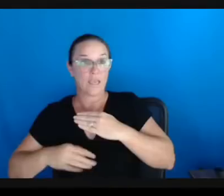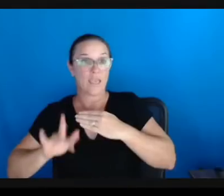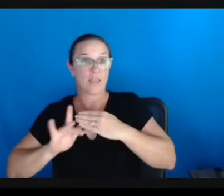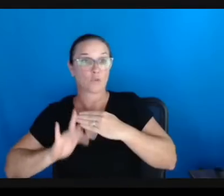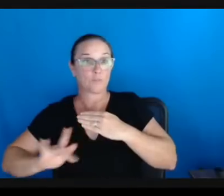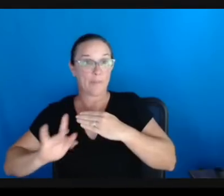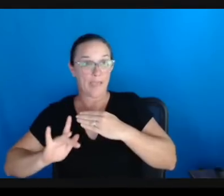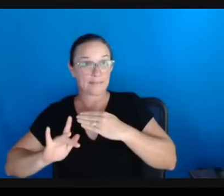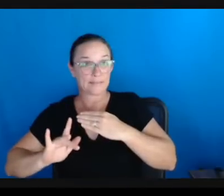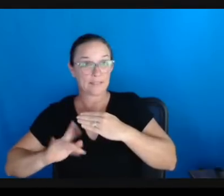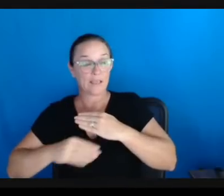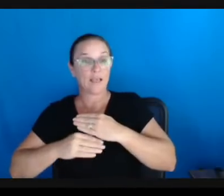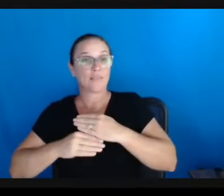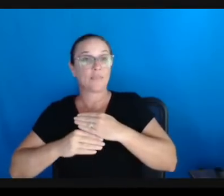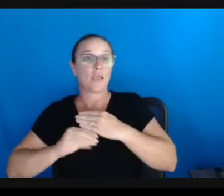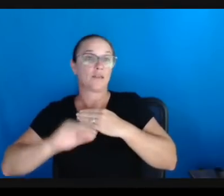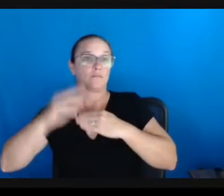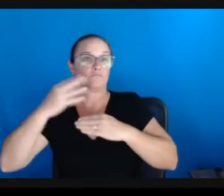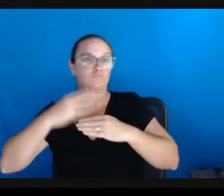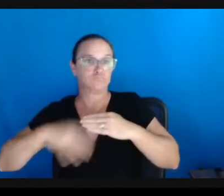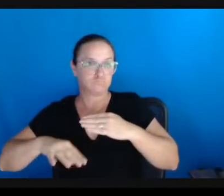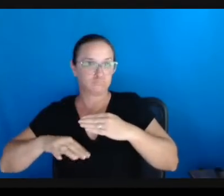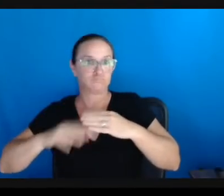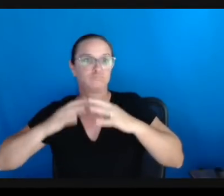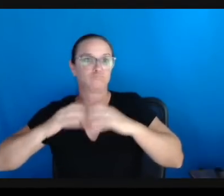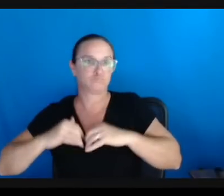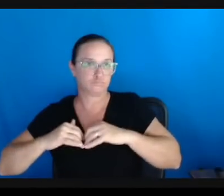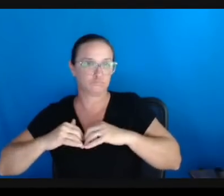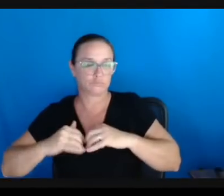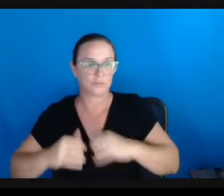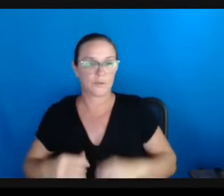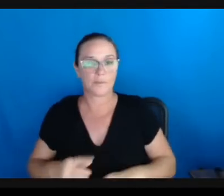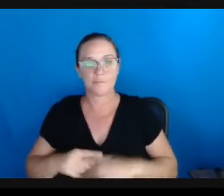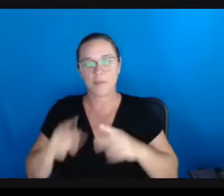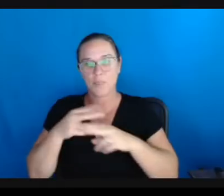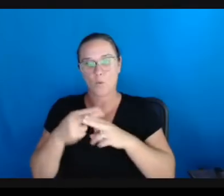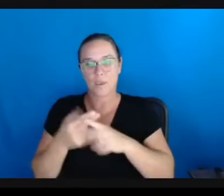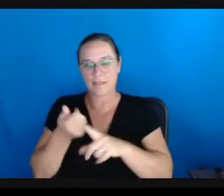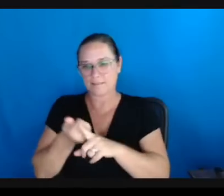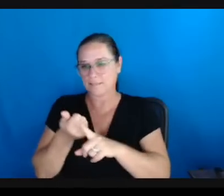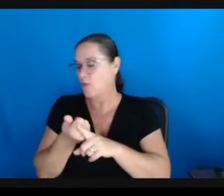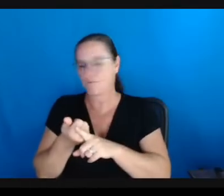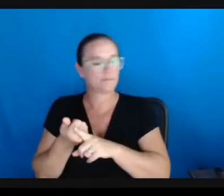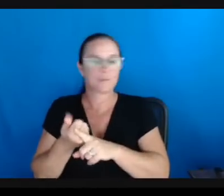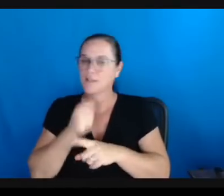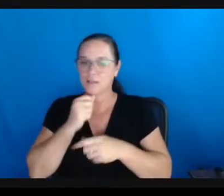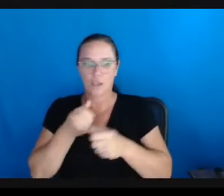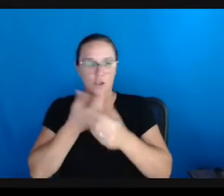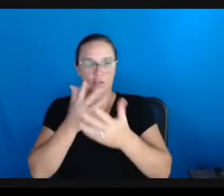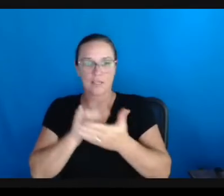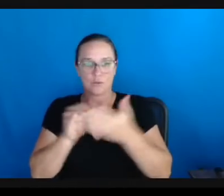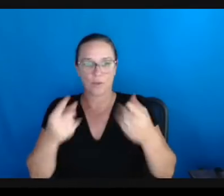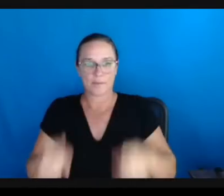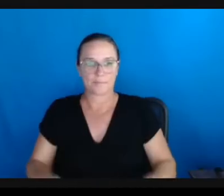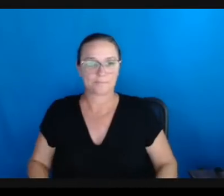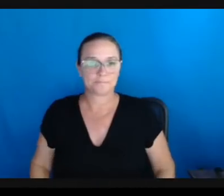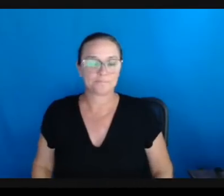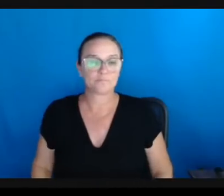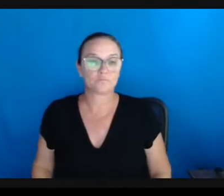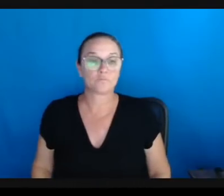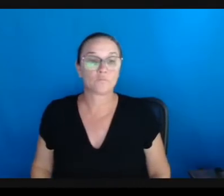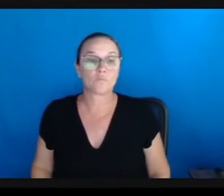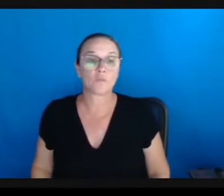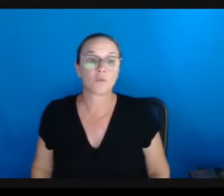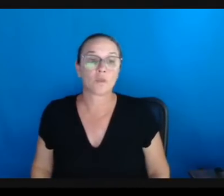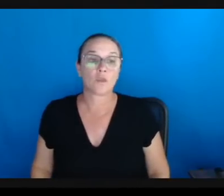then you might have a collapse as well. But just by itself, the weight is not enough, if that's an answer to the question. We do see settling of the